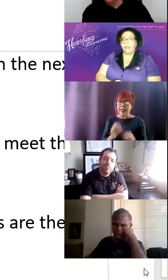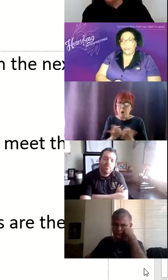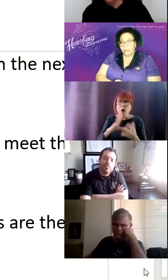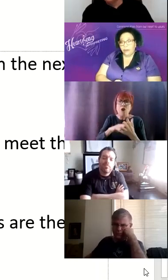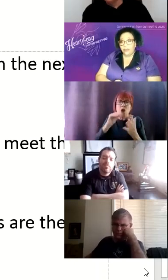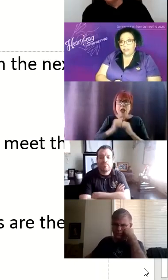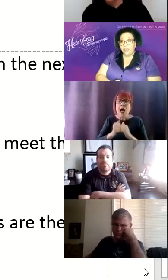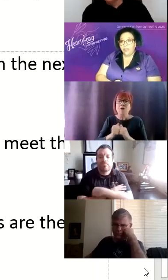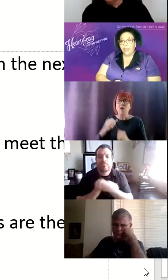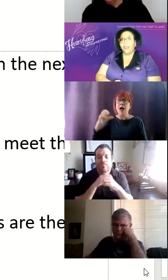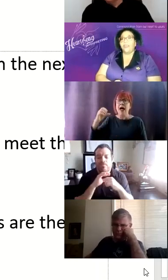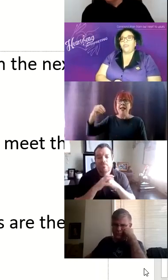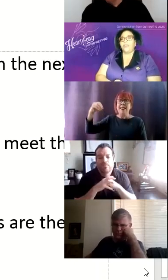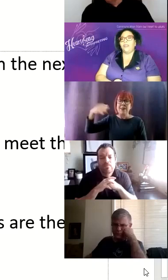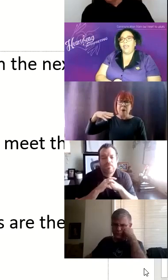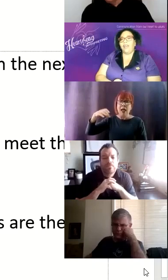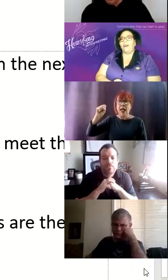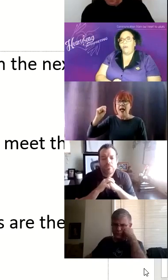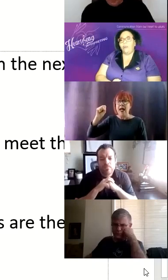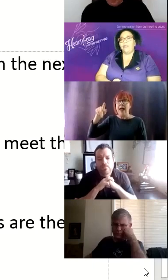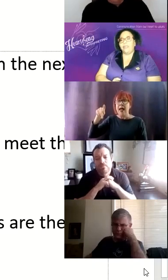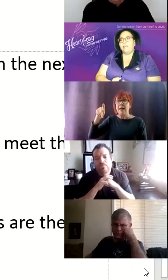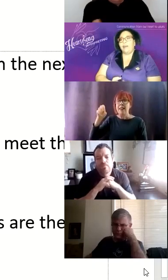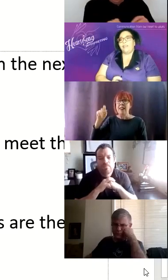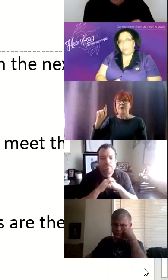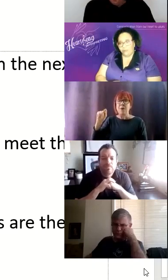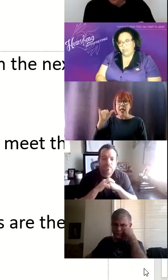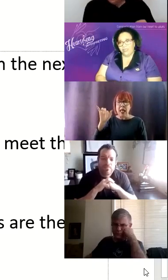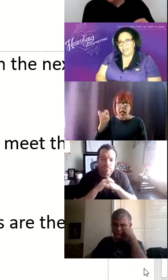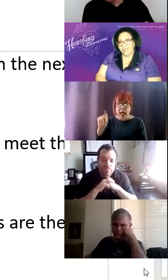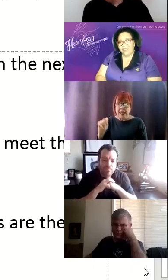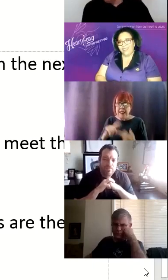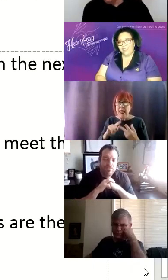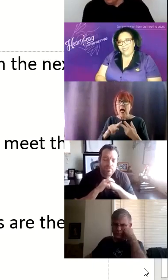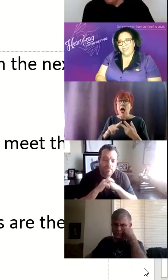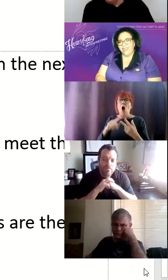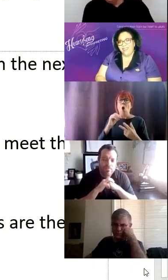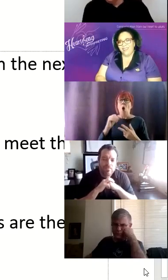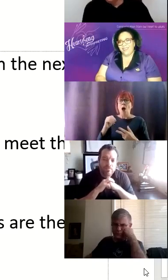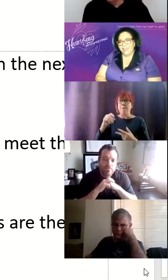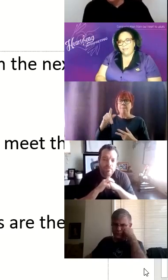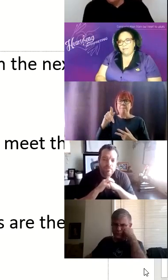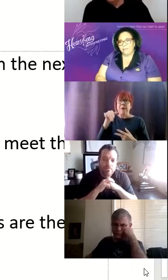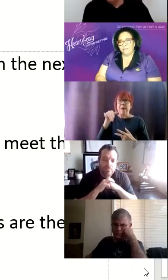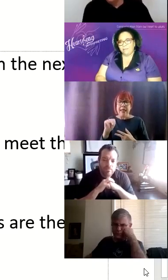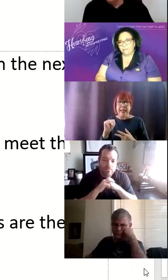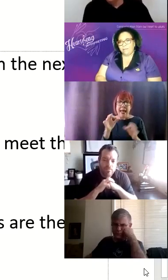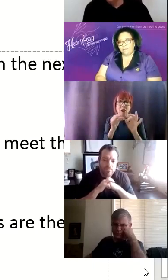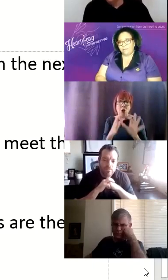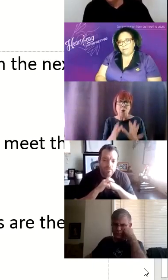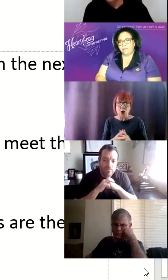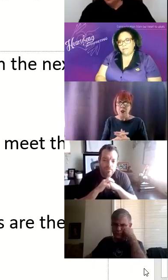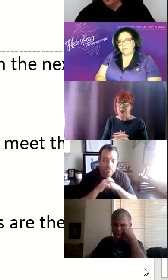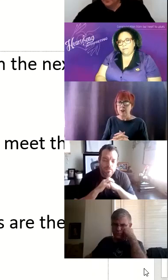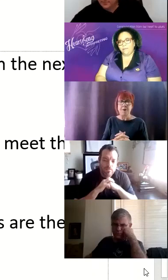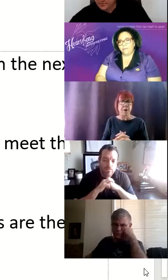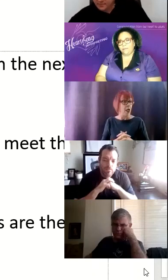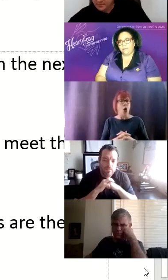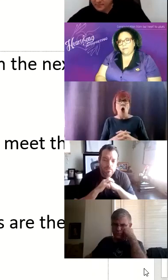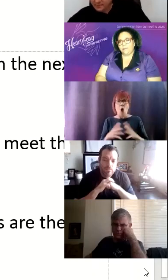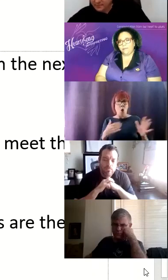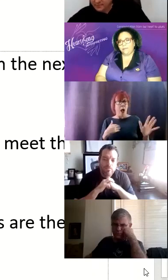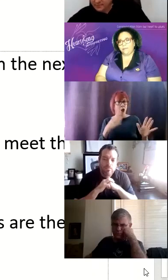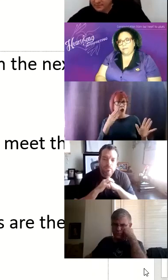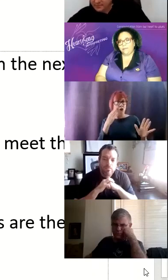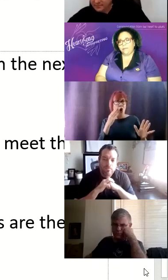ping your interpreters so that they are always seen by the students. There was actually an interpreter feature in Zoom,